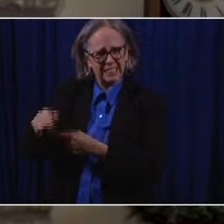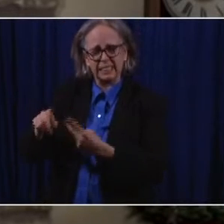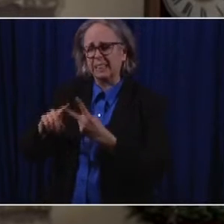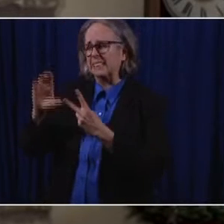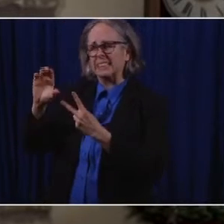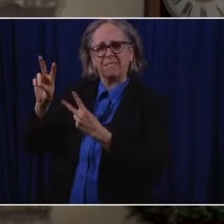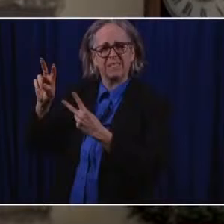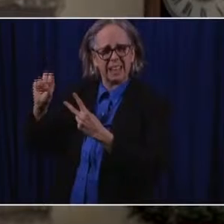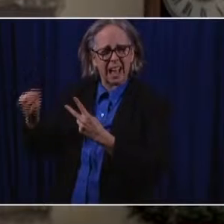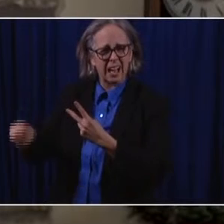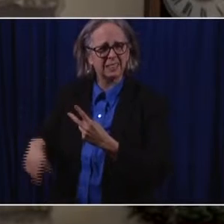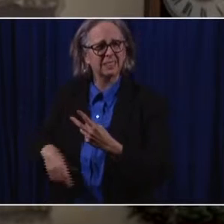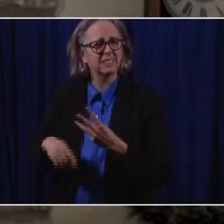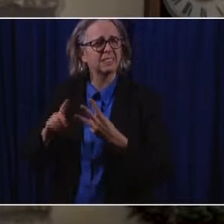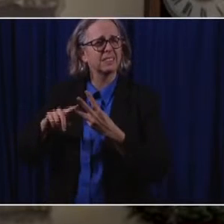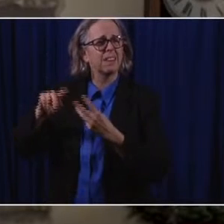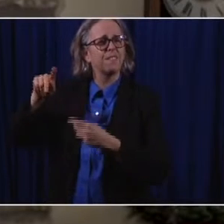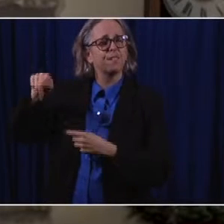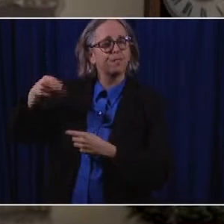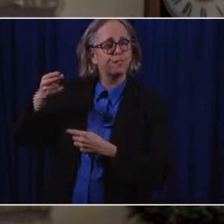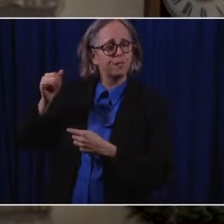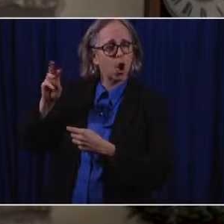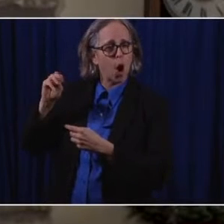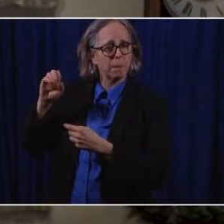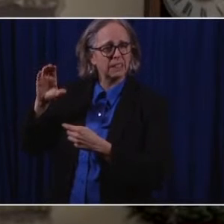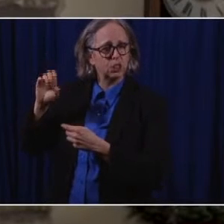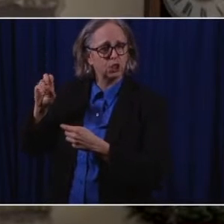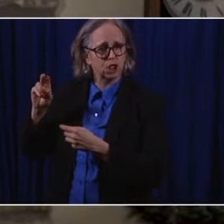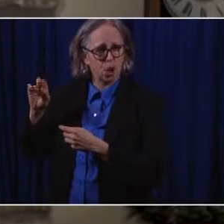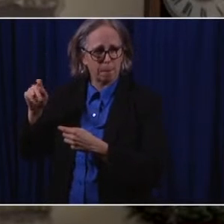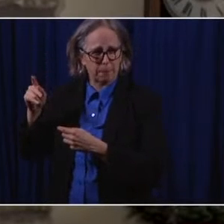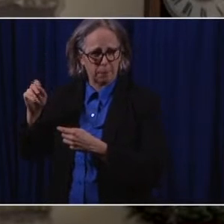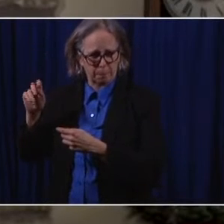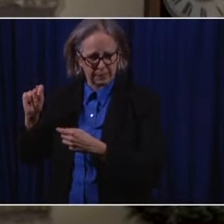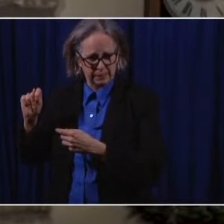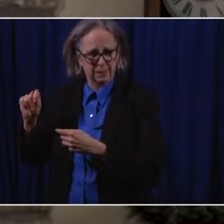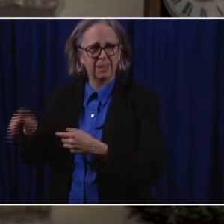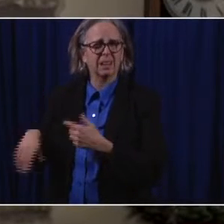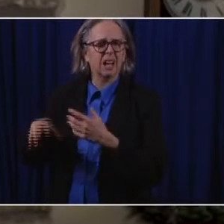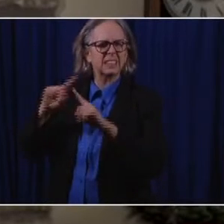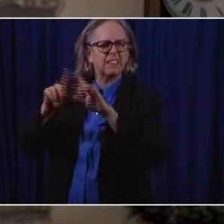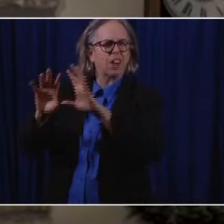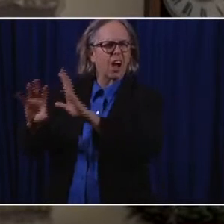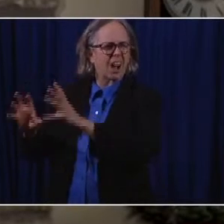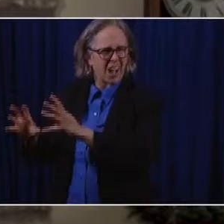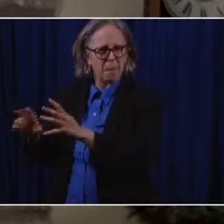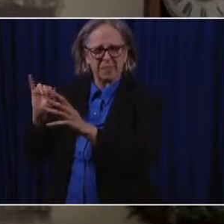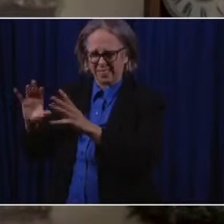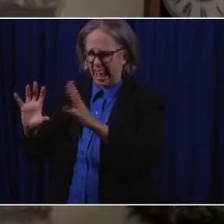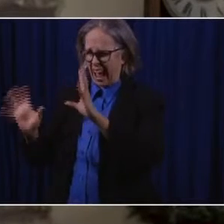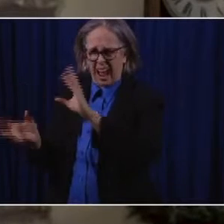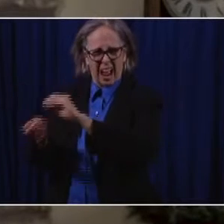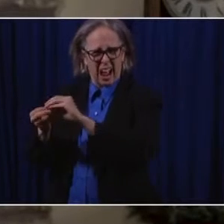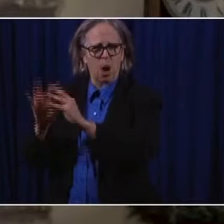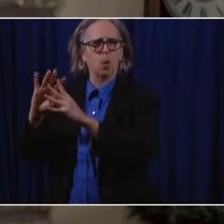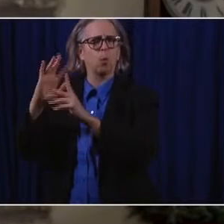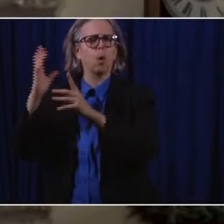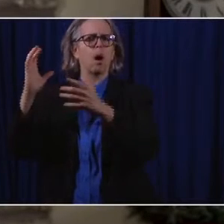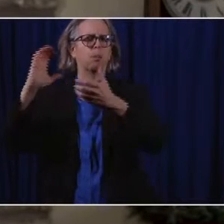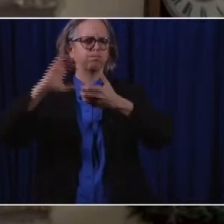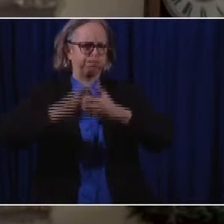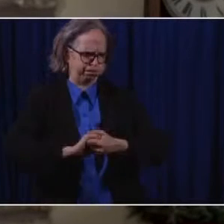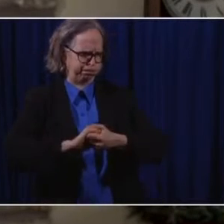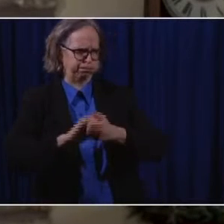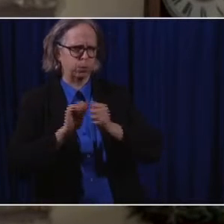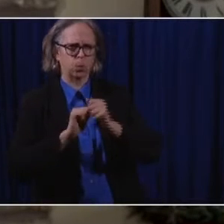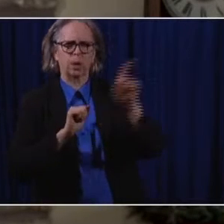4 pharmacy companies that will be vaccinating for us in the nursing homes. Ohio was